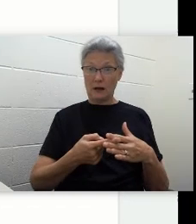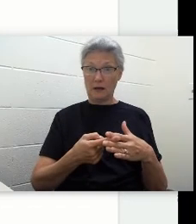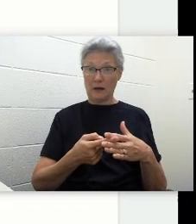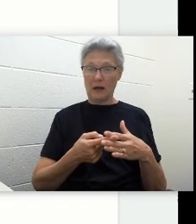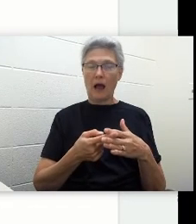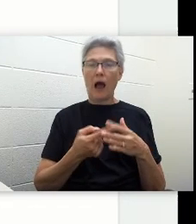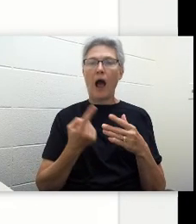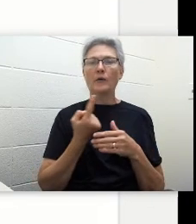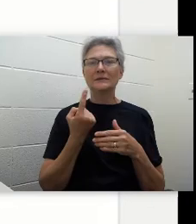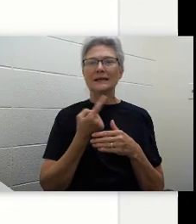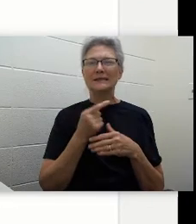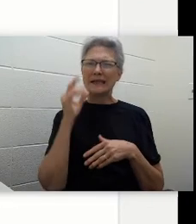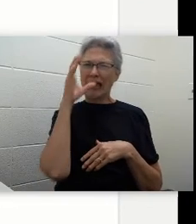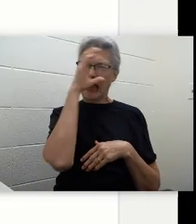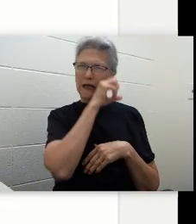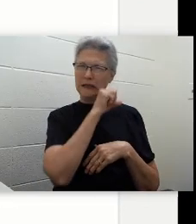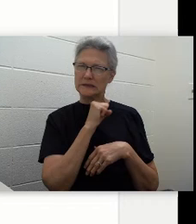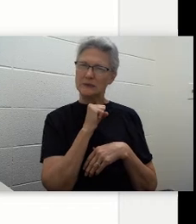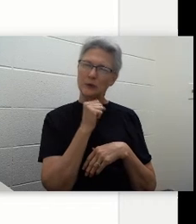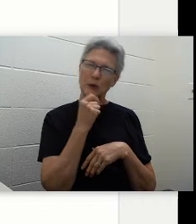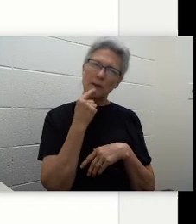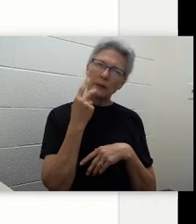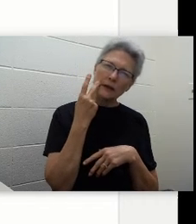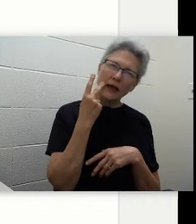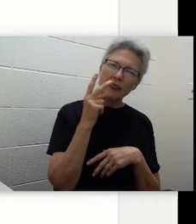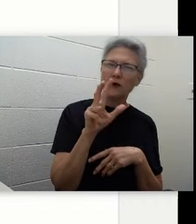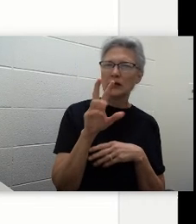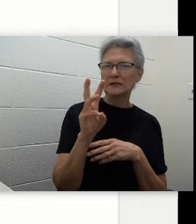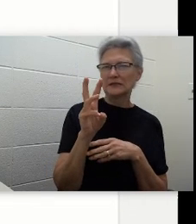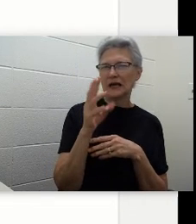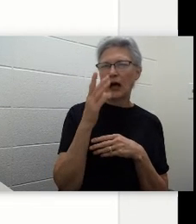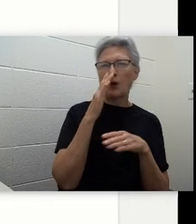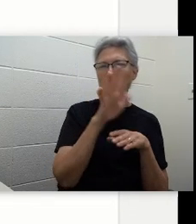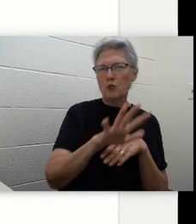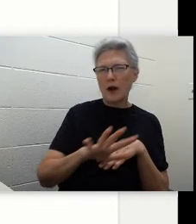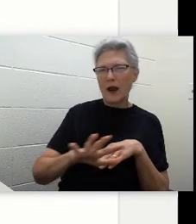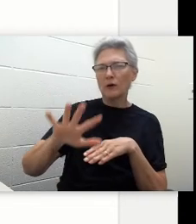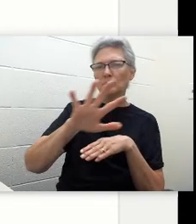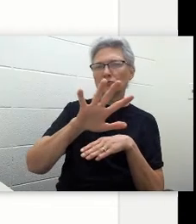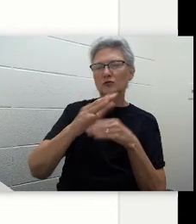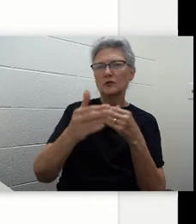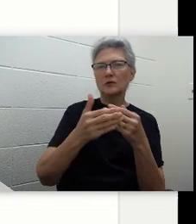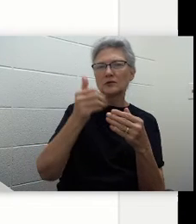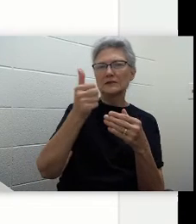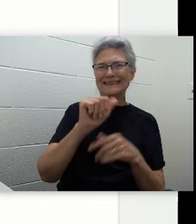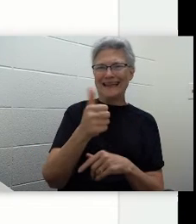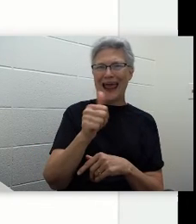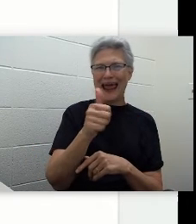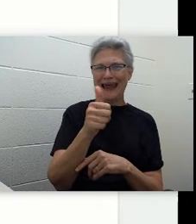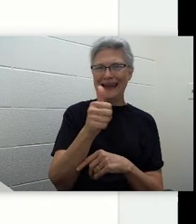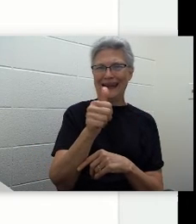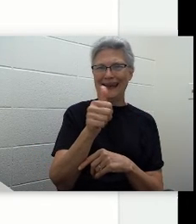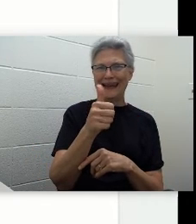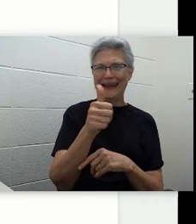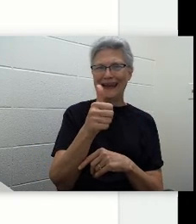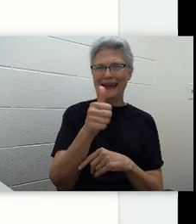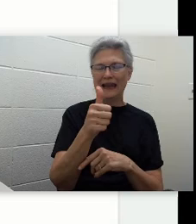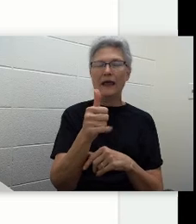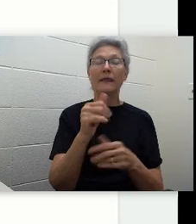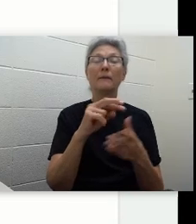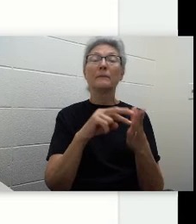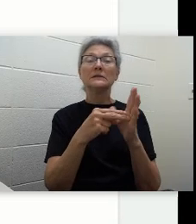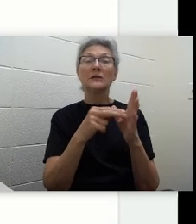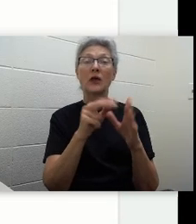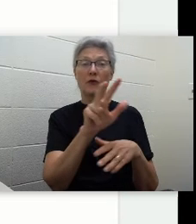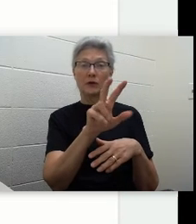I always like to estimate. And when I'm looking at 36, I want to round to the nearest 10. That means